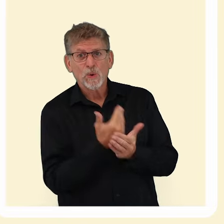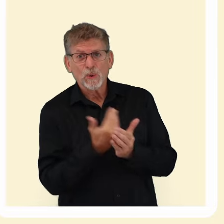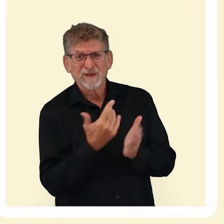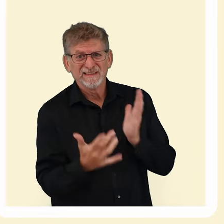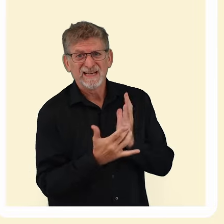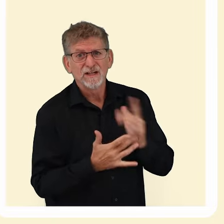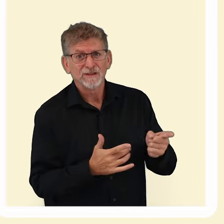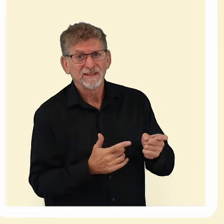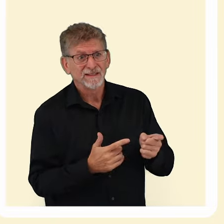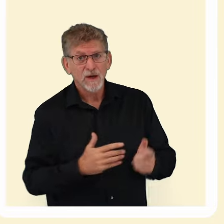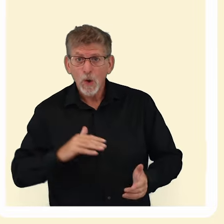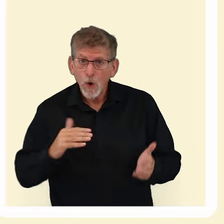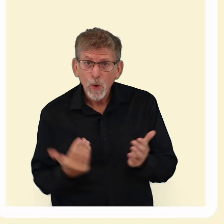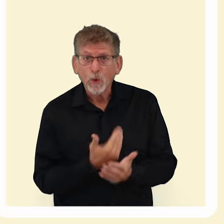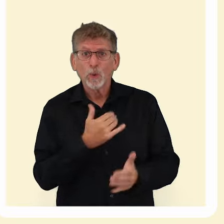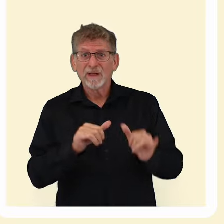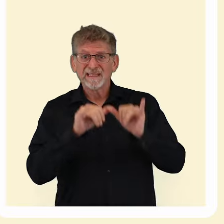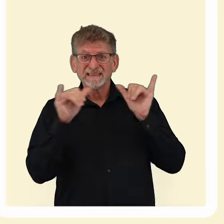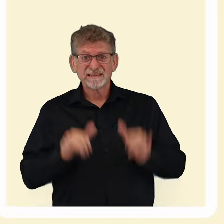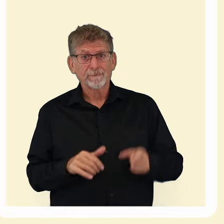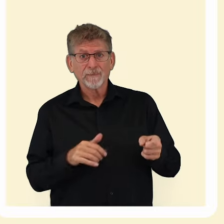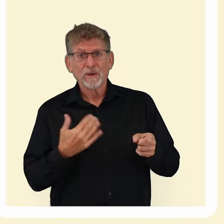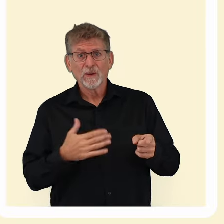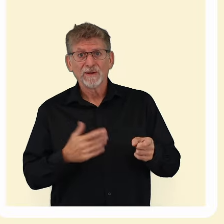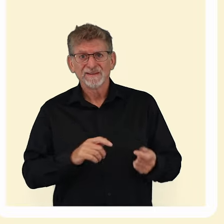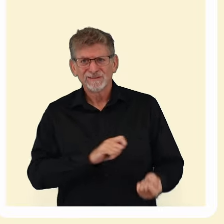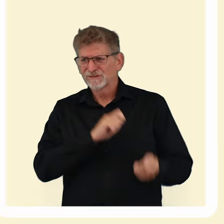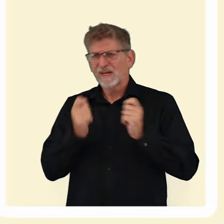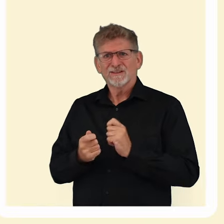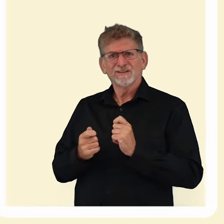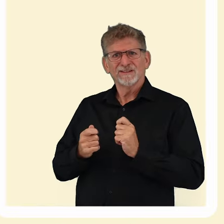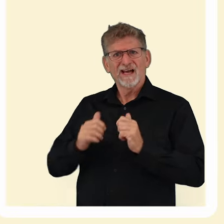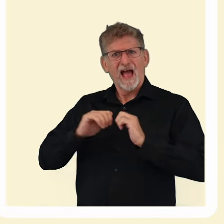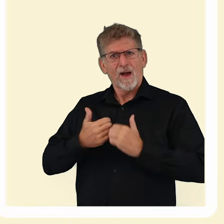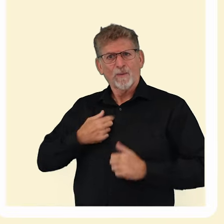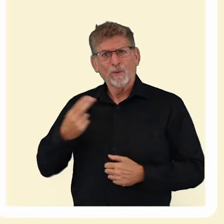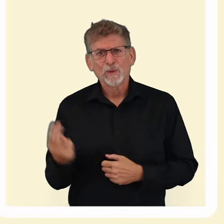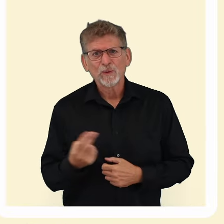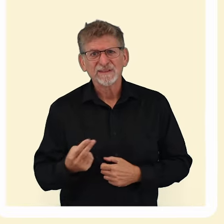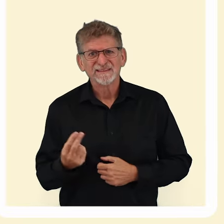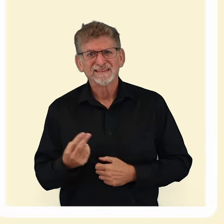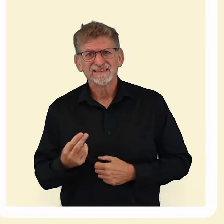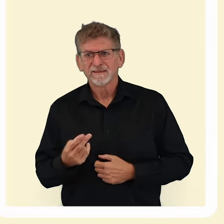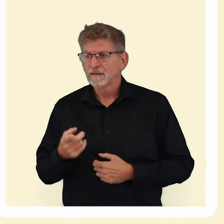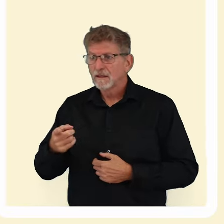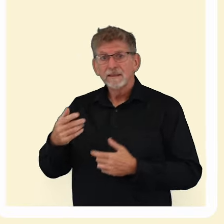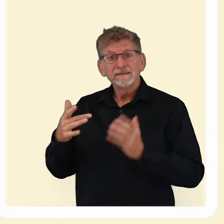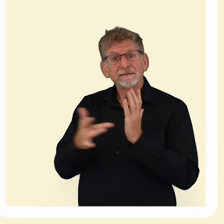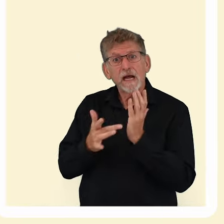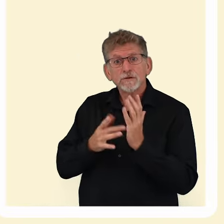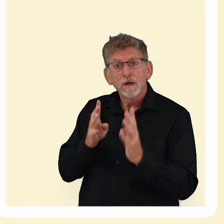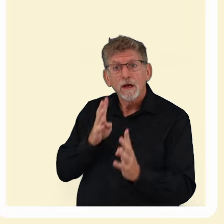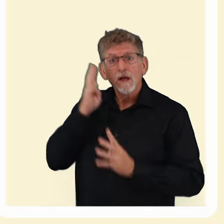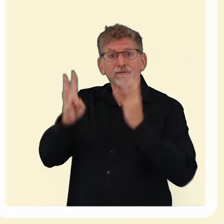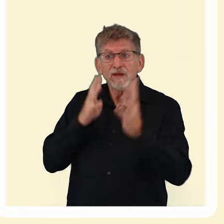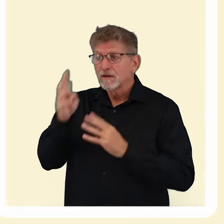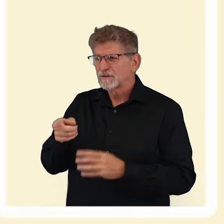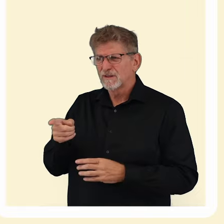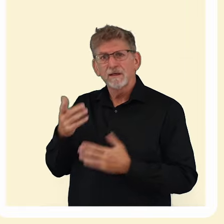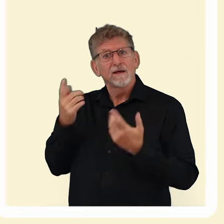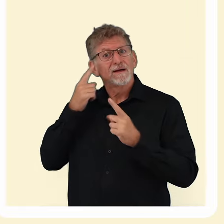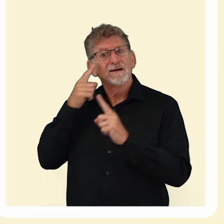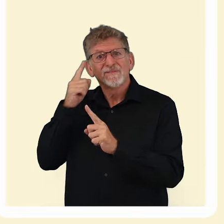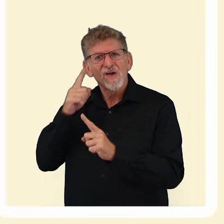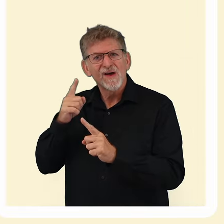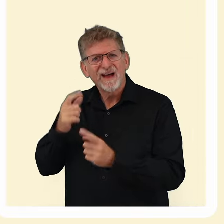that new technology and new system that are changes in the way we use them